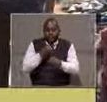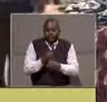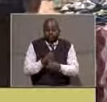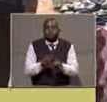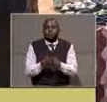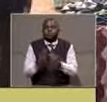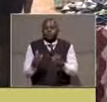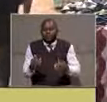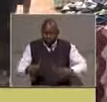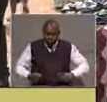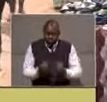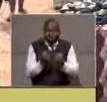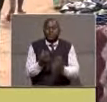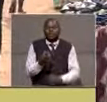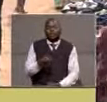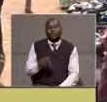fatalities in Uganda rose from